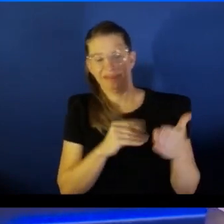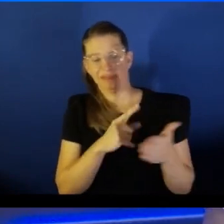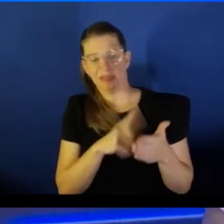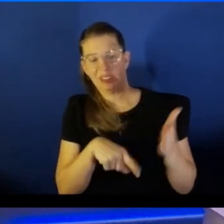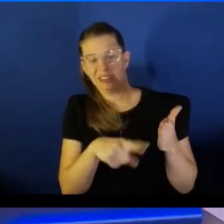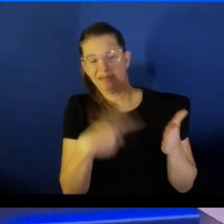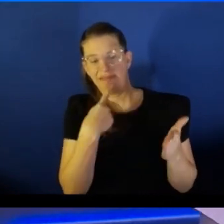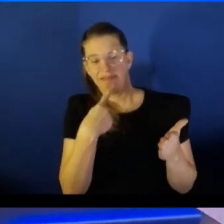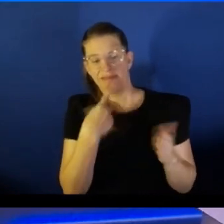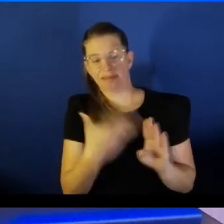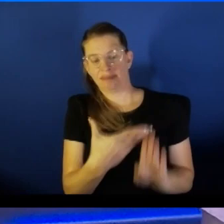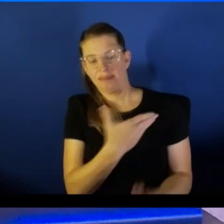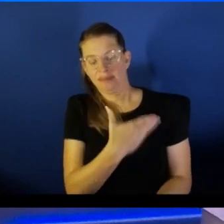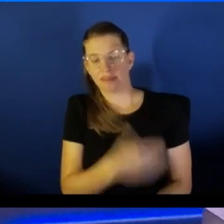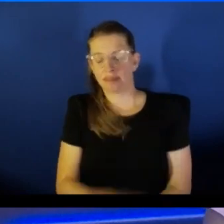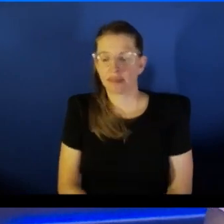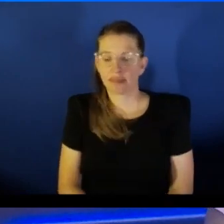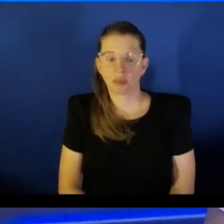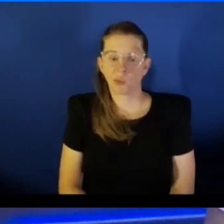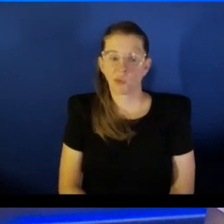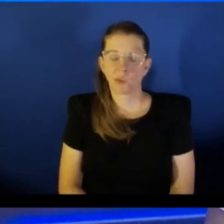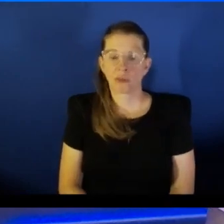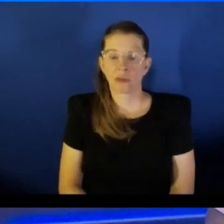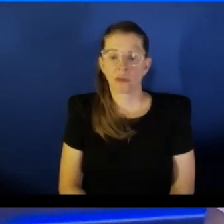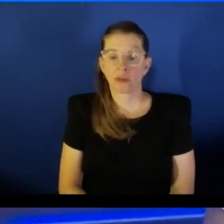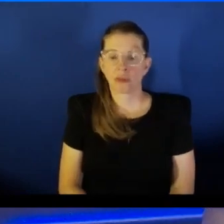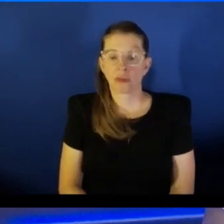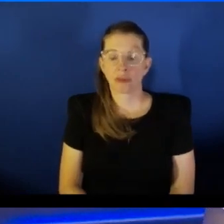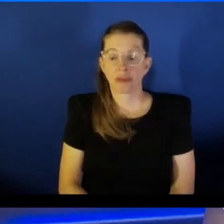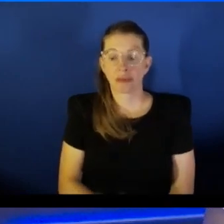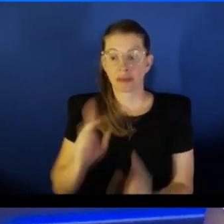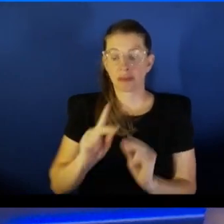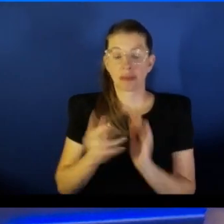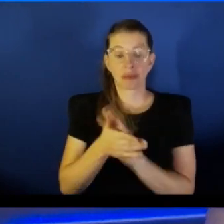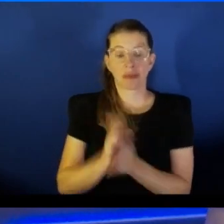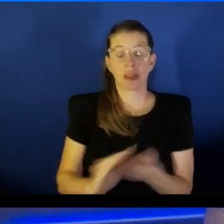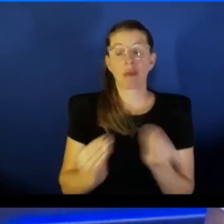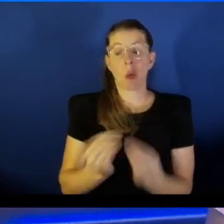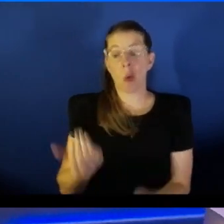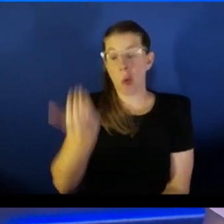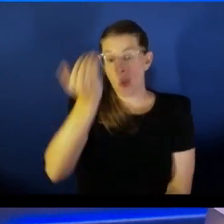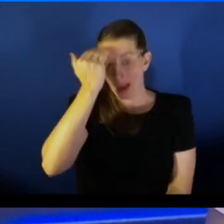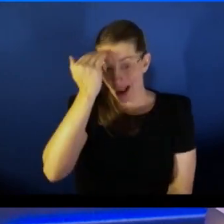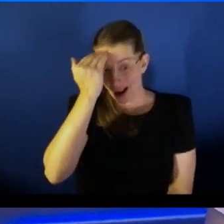about the increased awareness. Definitely is a big part of it. Due to